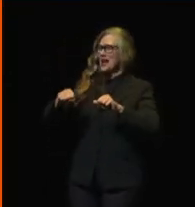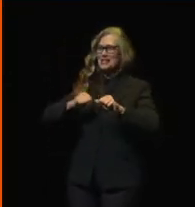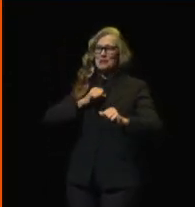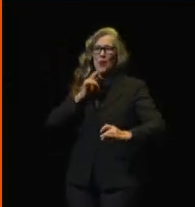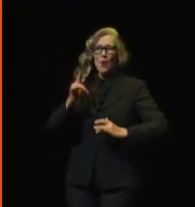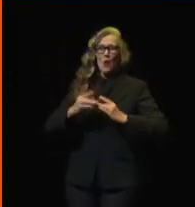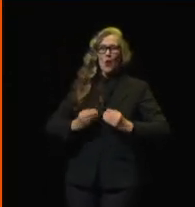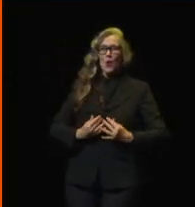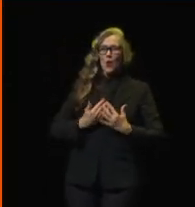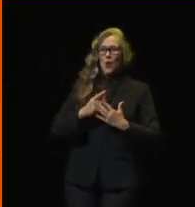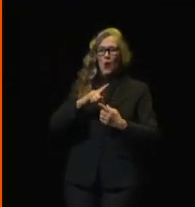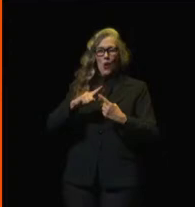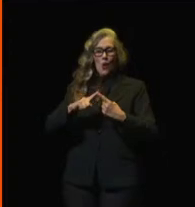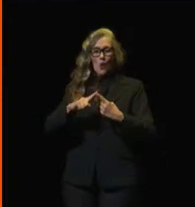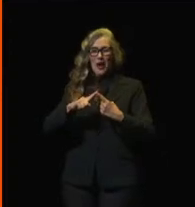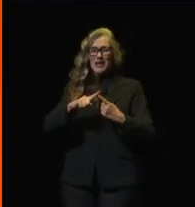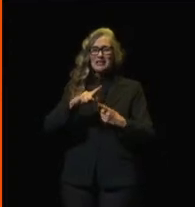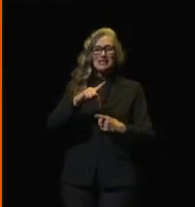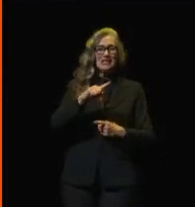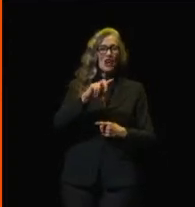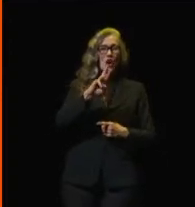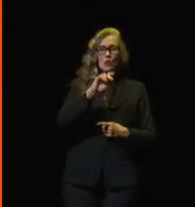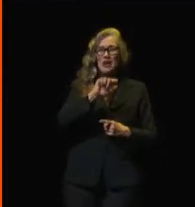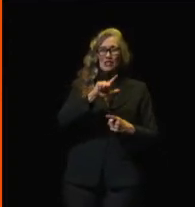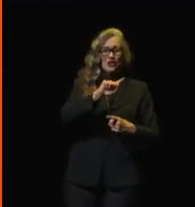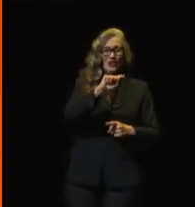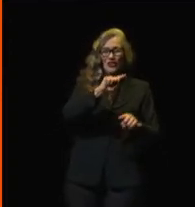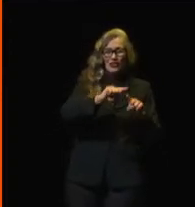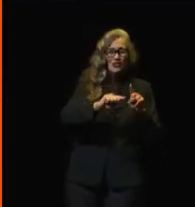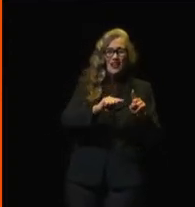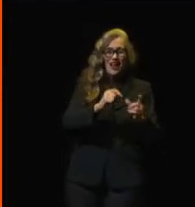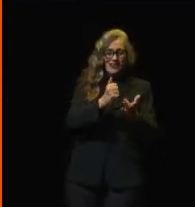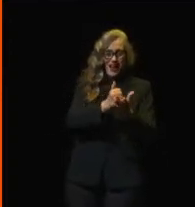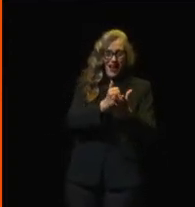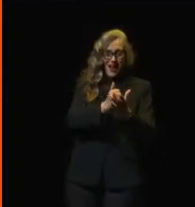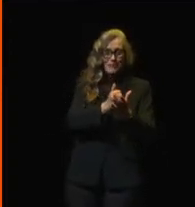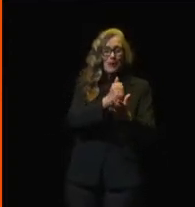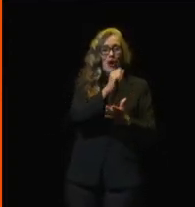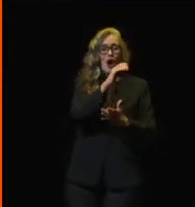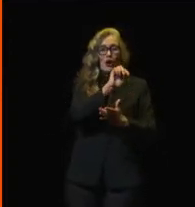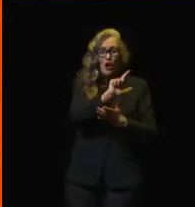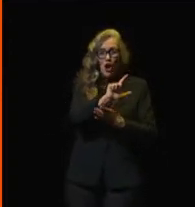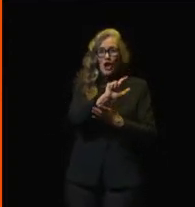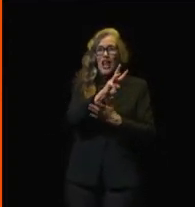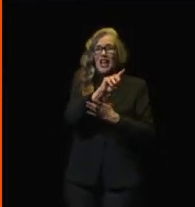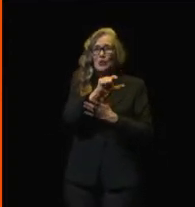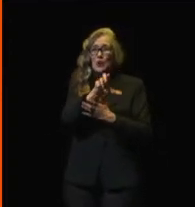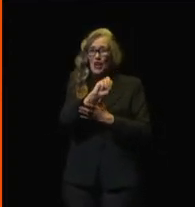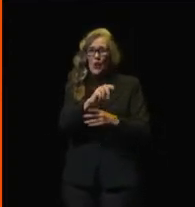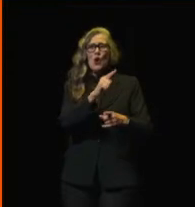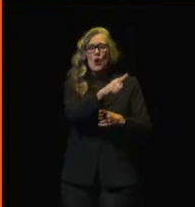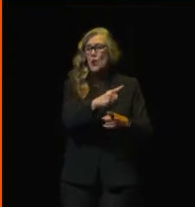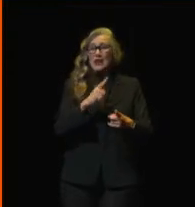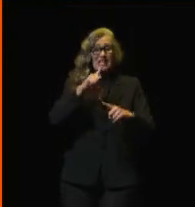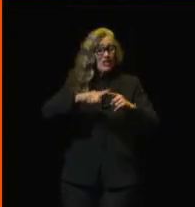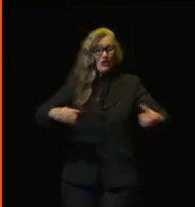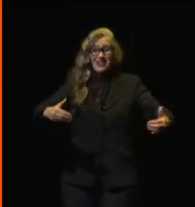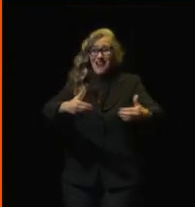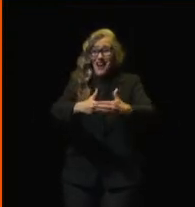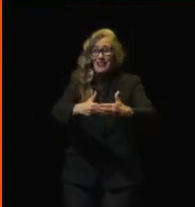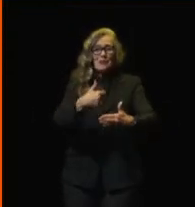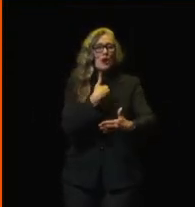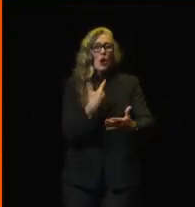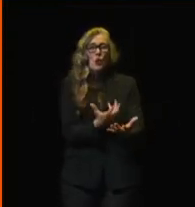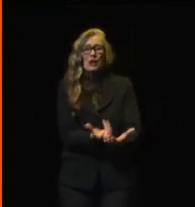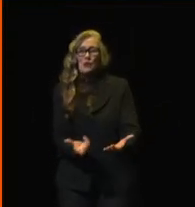hug Rachel, Carl, and Willow on his own, we helped wrap his arms around them. There's one